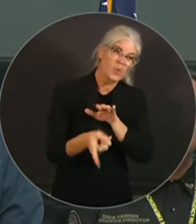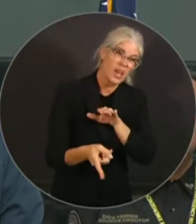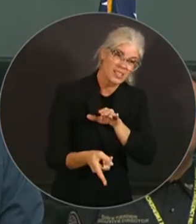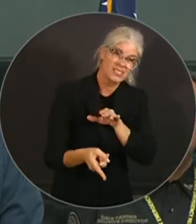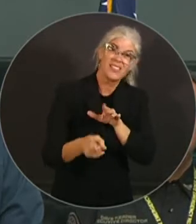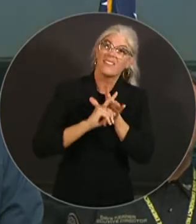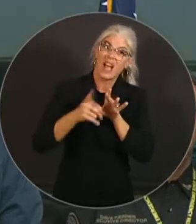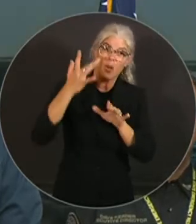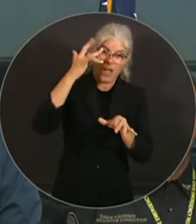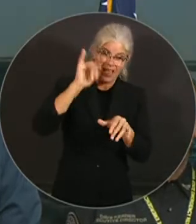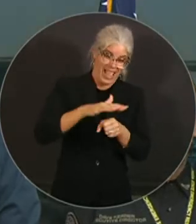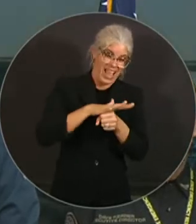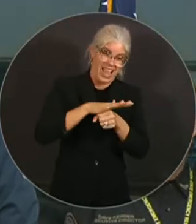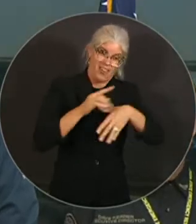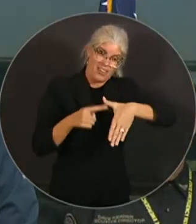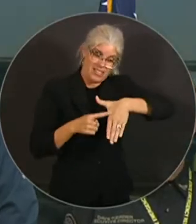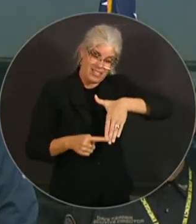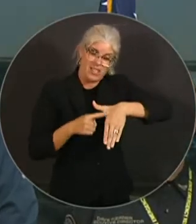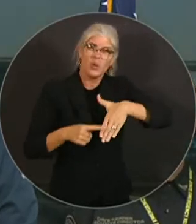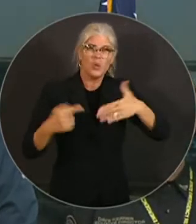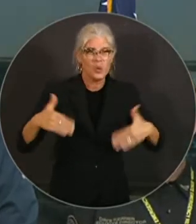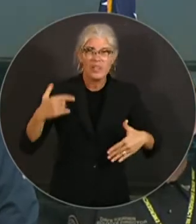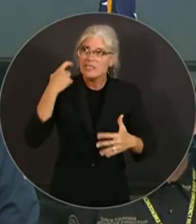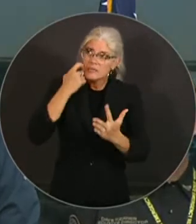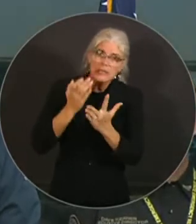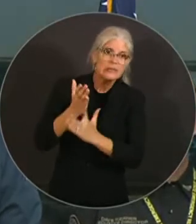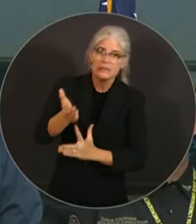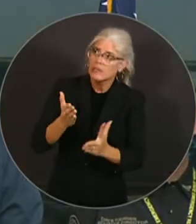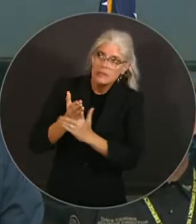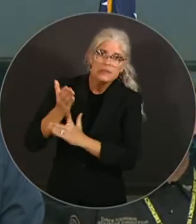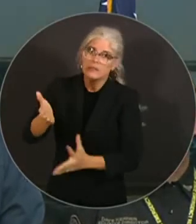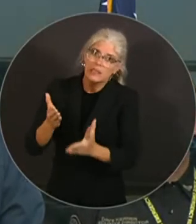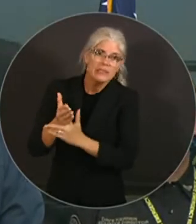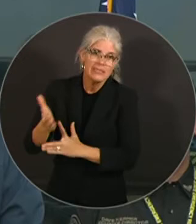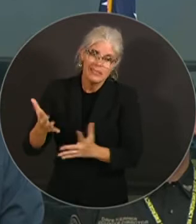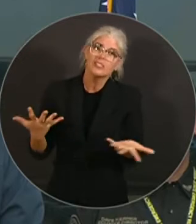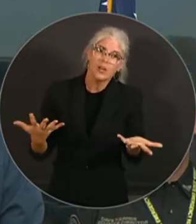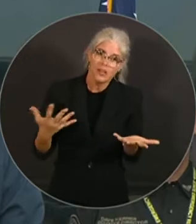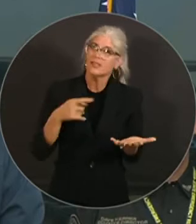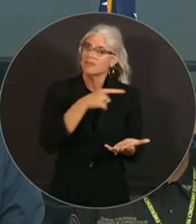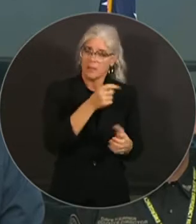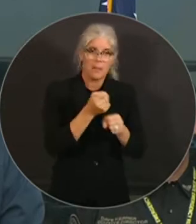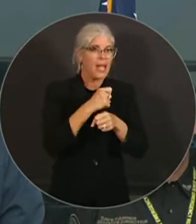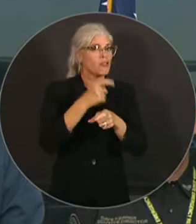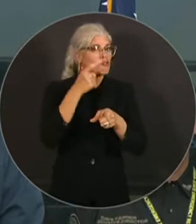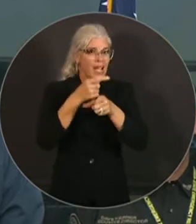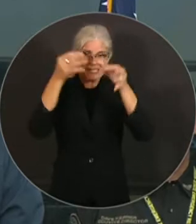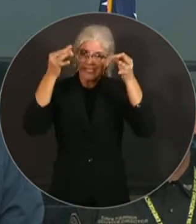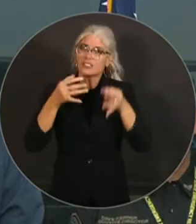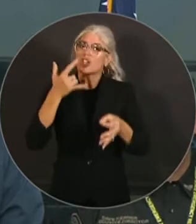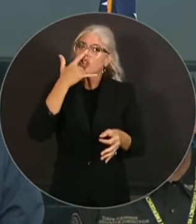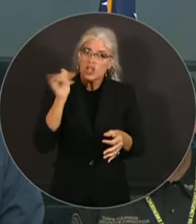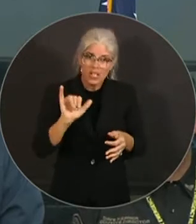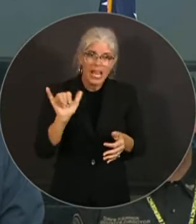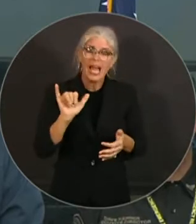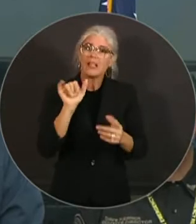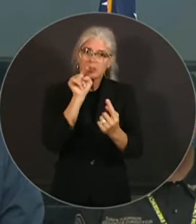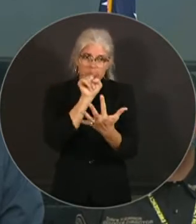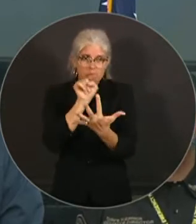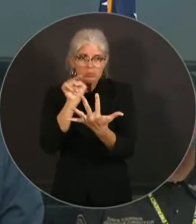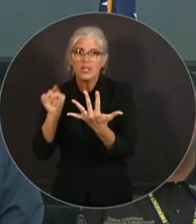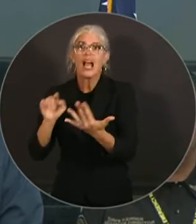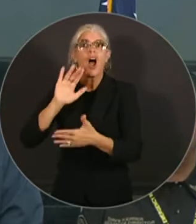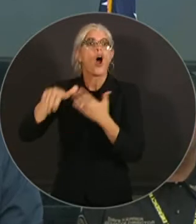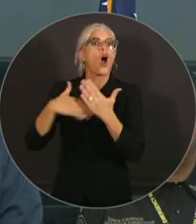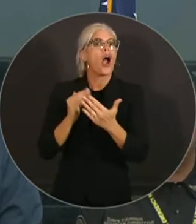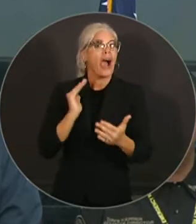local governments and emergency management have been the right decisions to do. Seems every indication that our residents are really